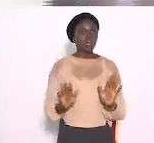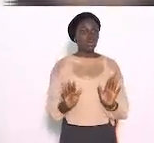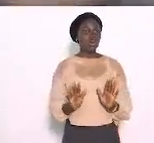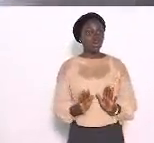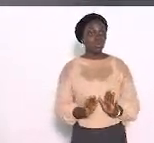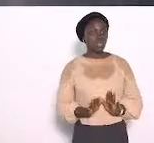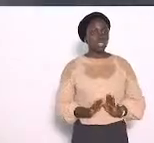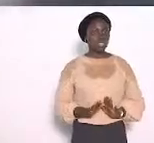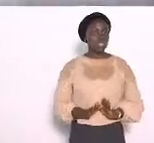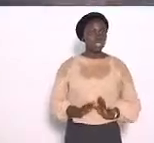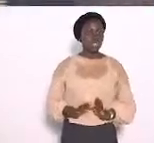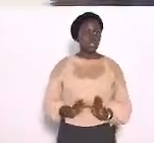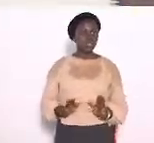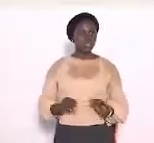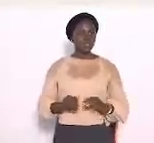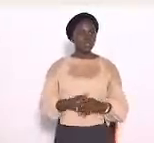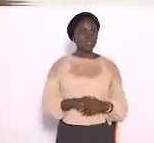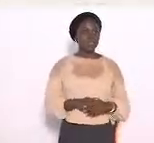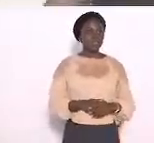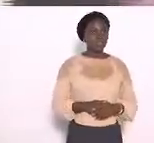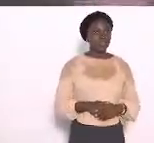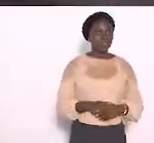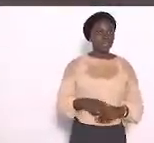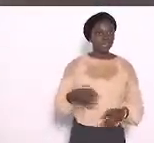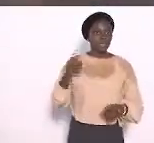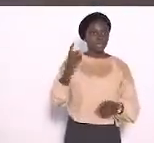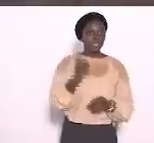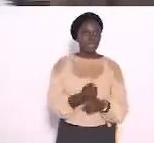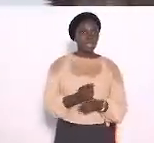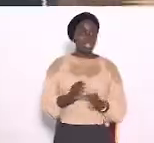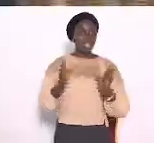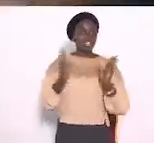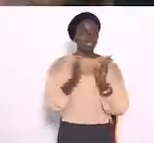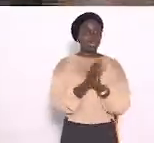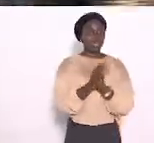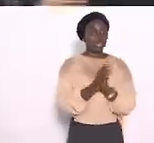Mirac oh just pray just